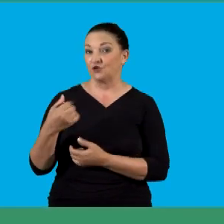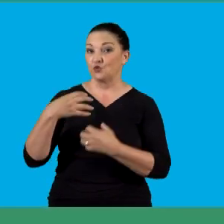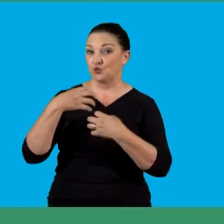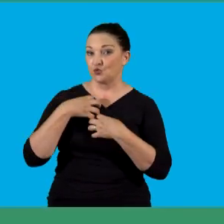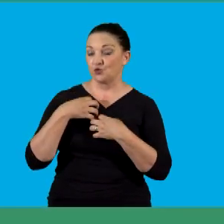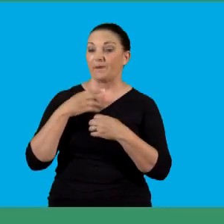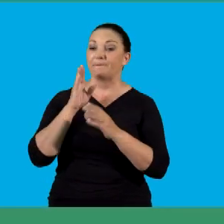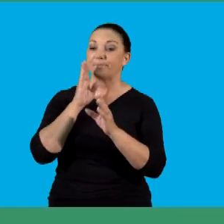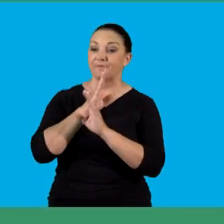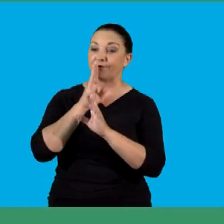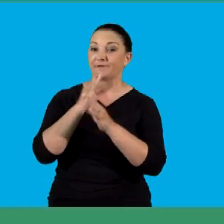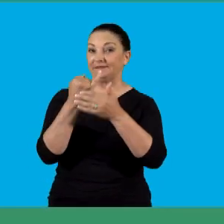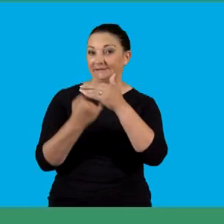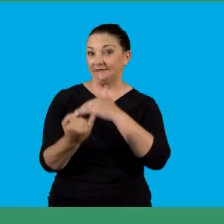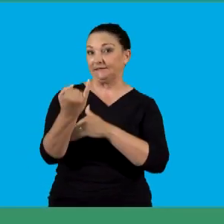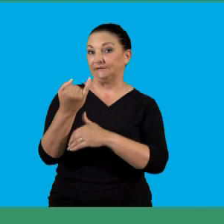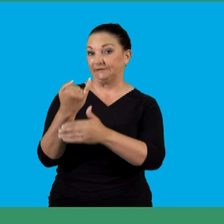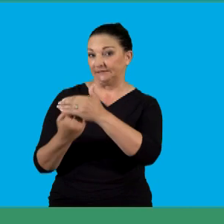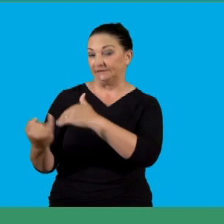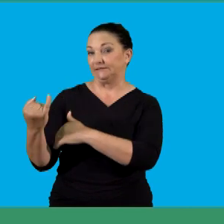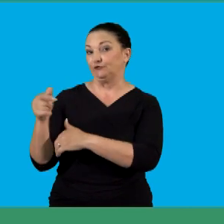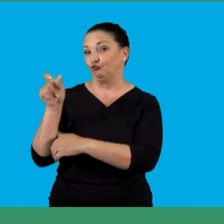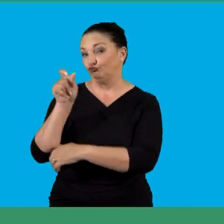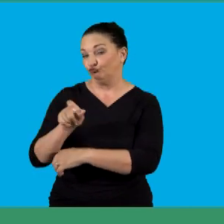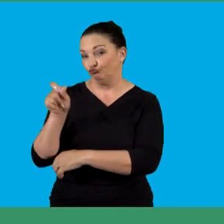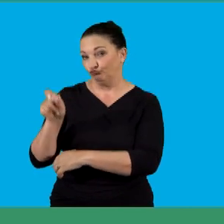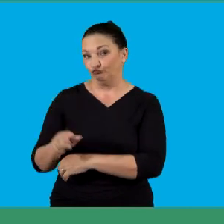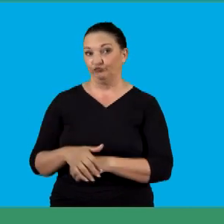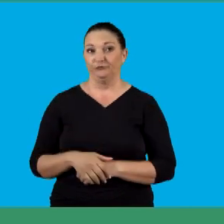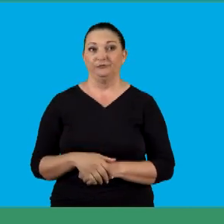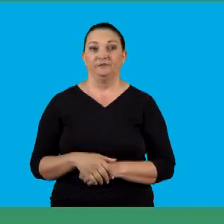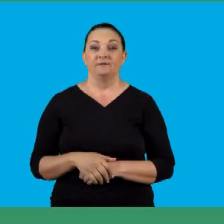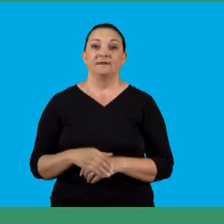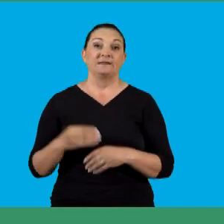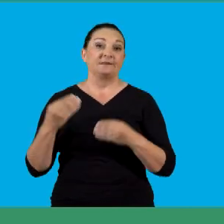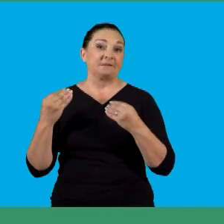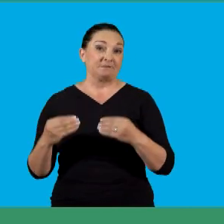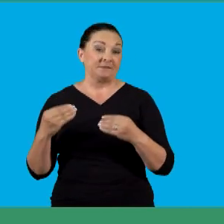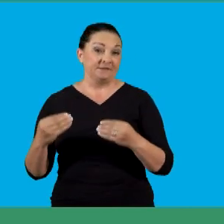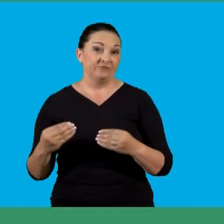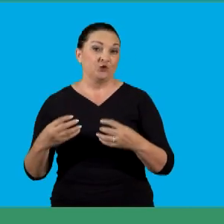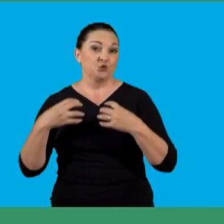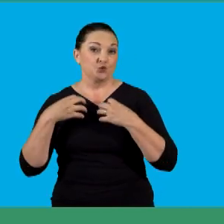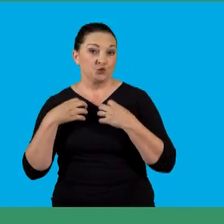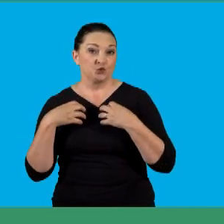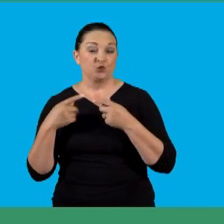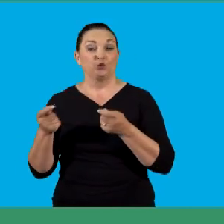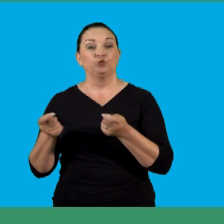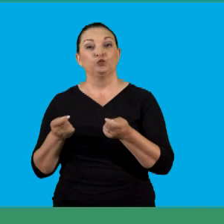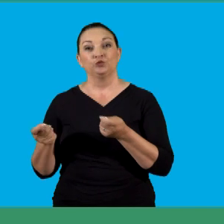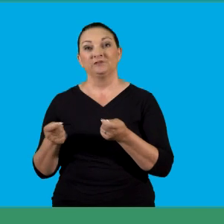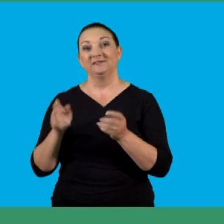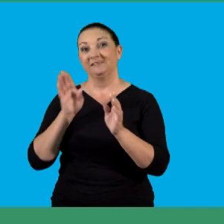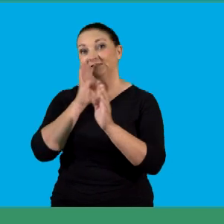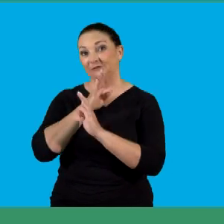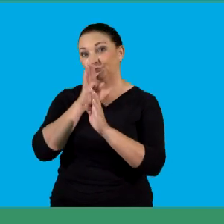business activities that is owned, financed and ran by private individuals. So in the private sector,